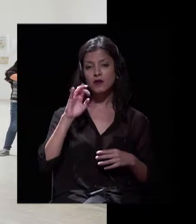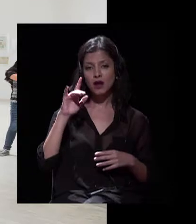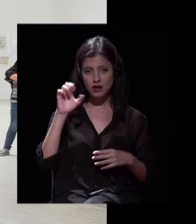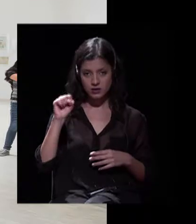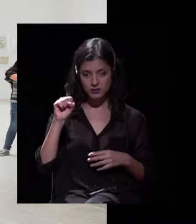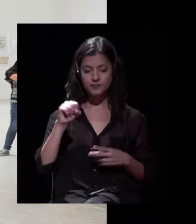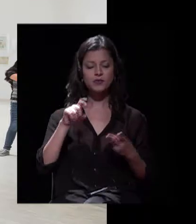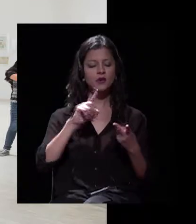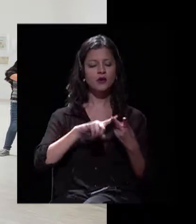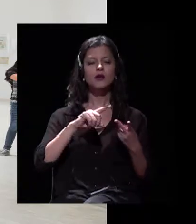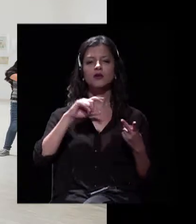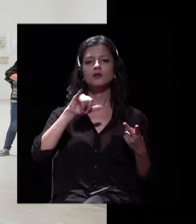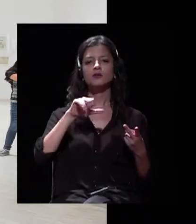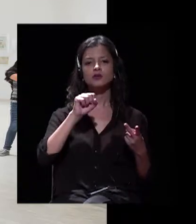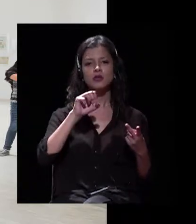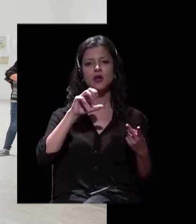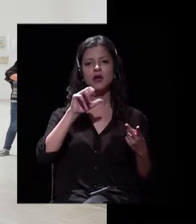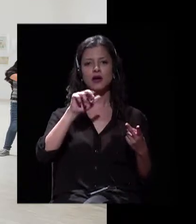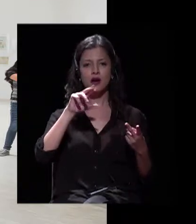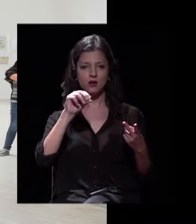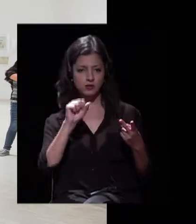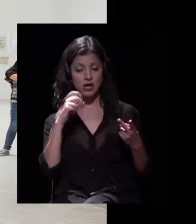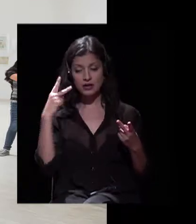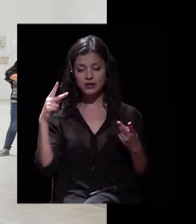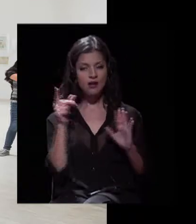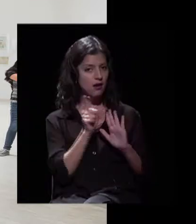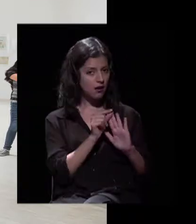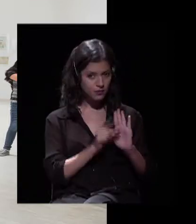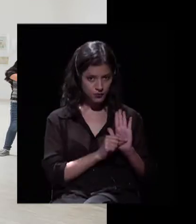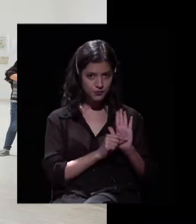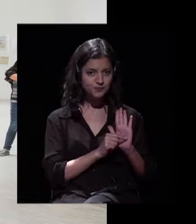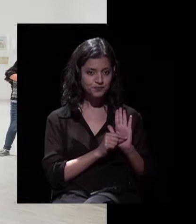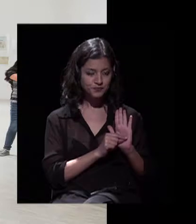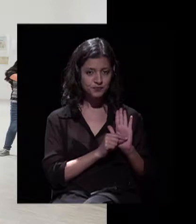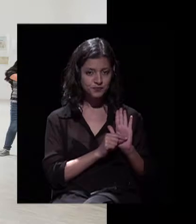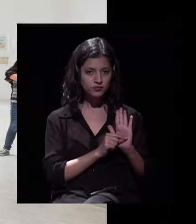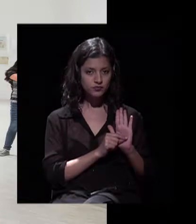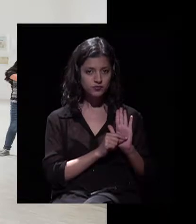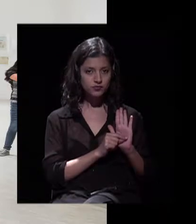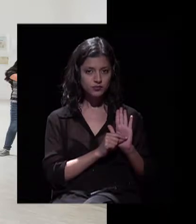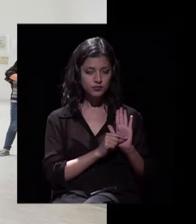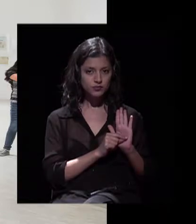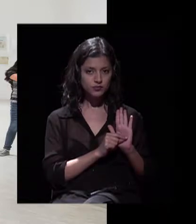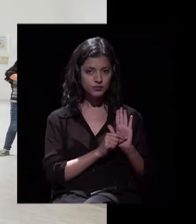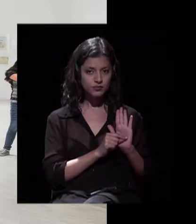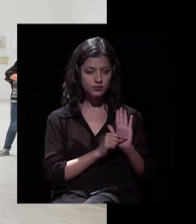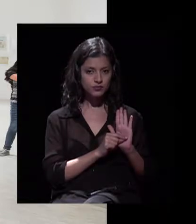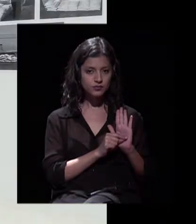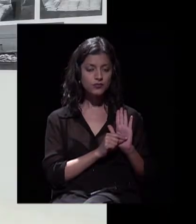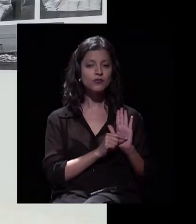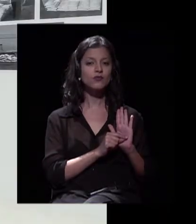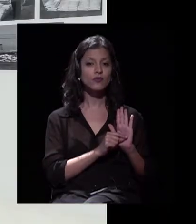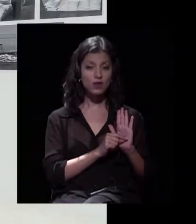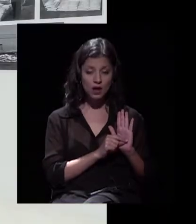Mariátegui's Amauta literary journal, or Oswald de Andrade's Revista de Antropofagia, among many other examples